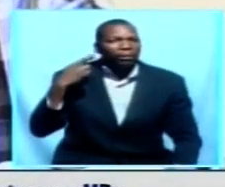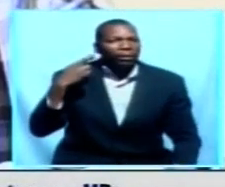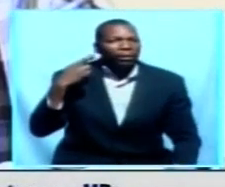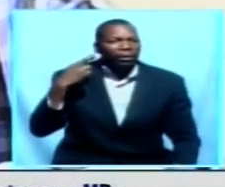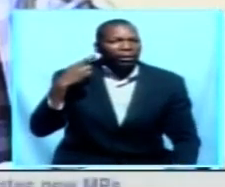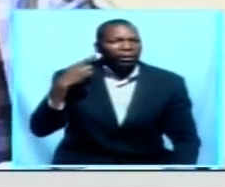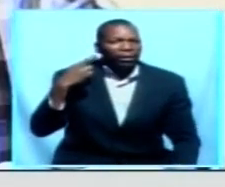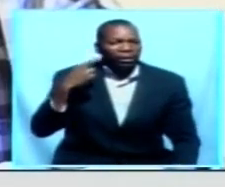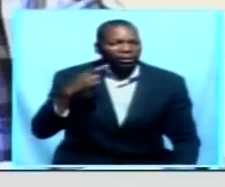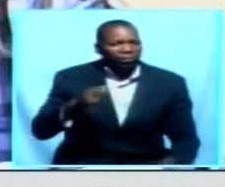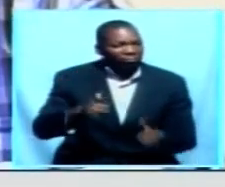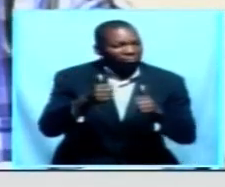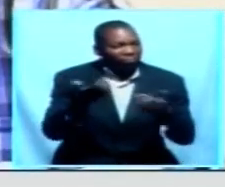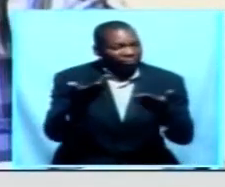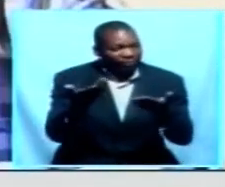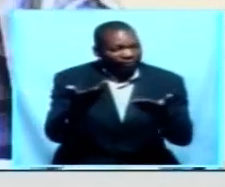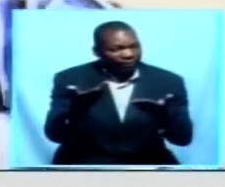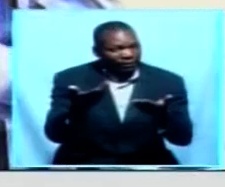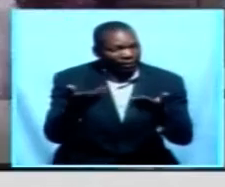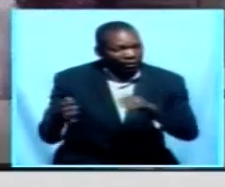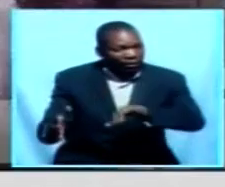very, very unfortunate.